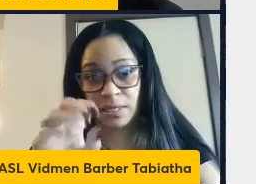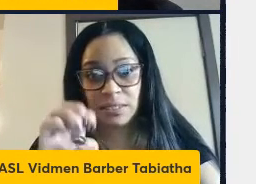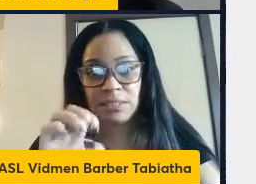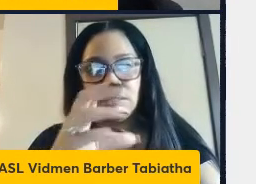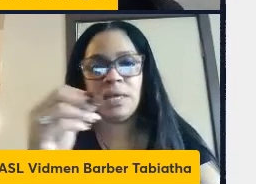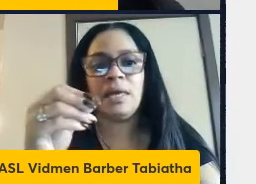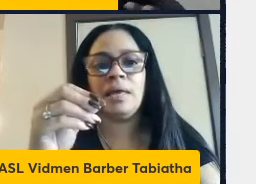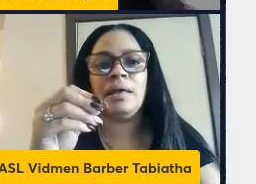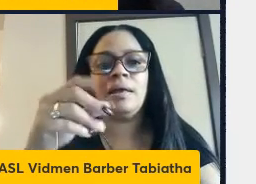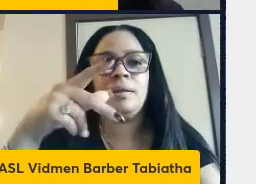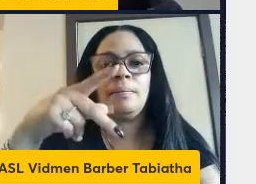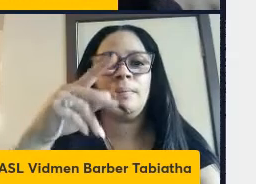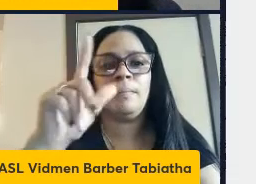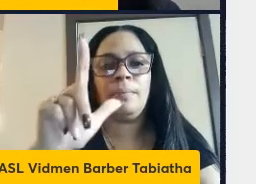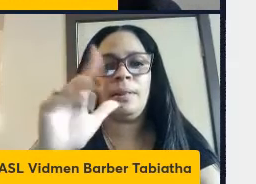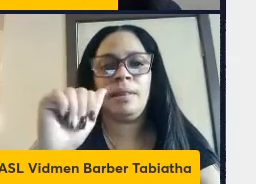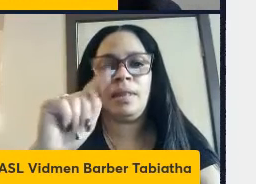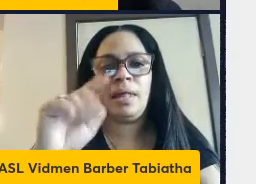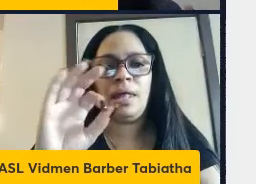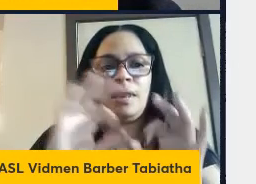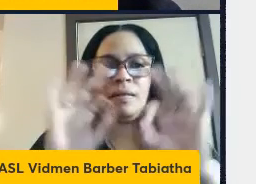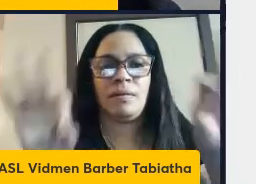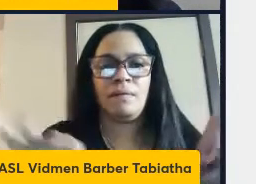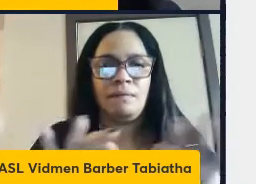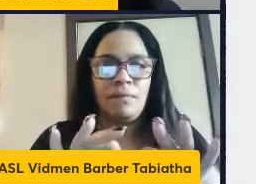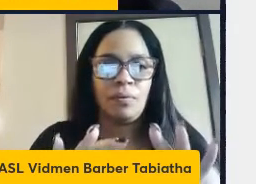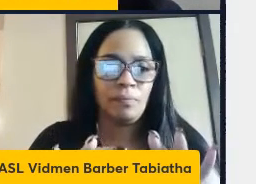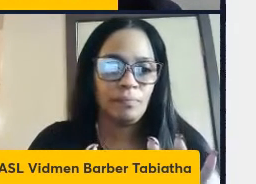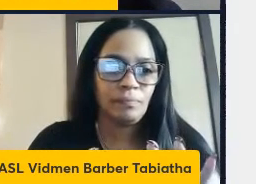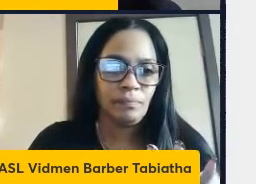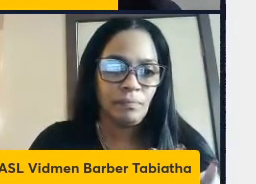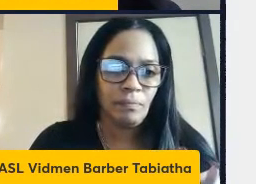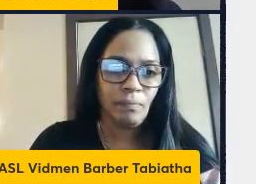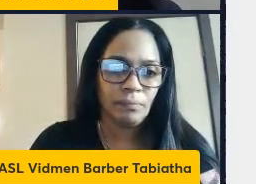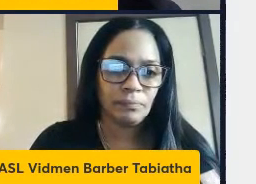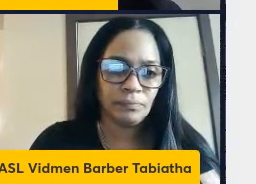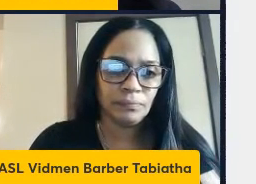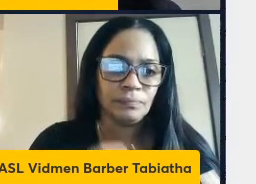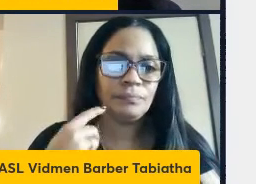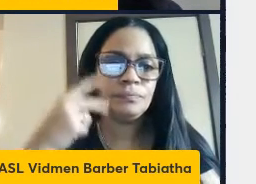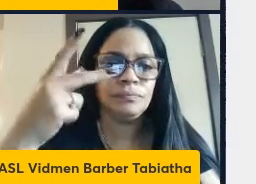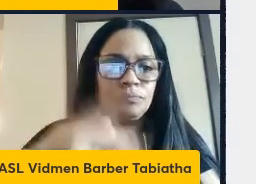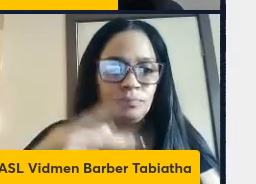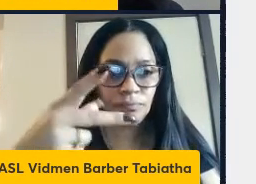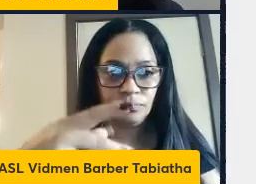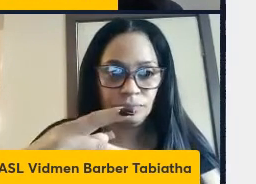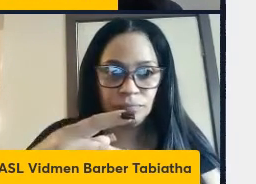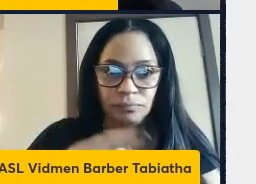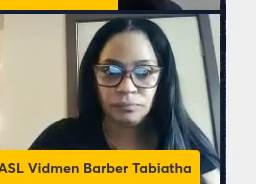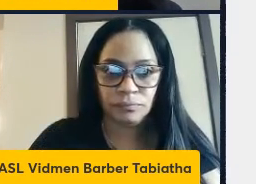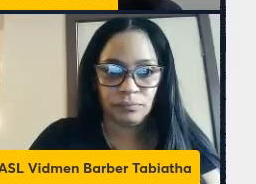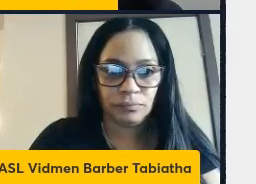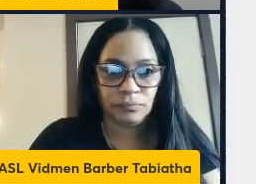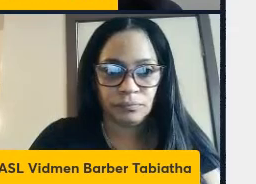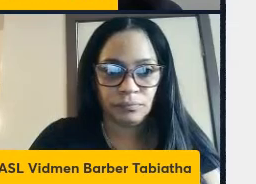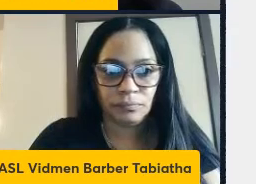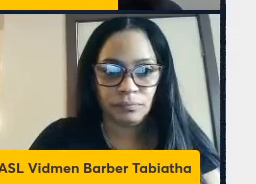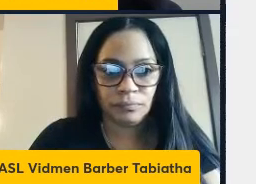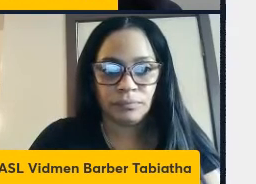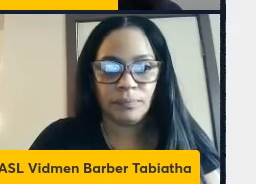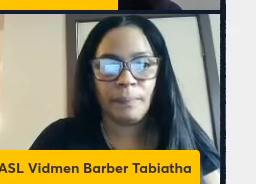LASA work, we've been able to build some of these tools. So, it's basically utilizing the tools we already have in the center to generate this real-time